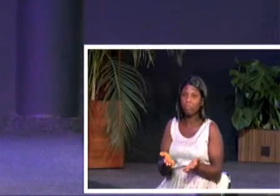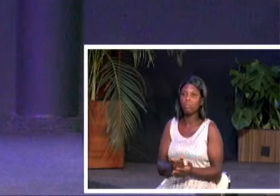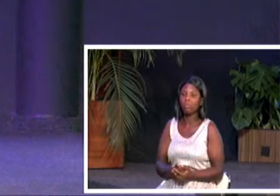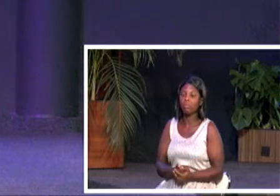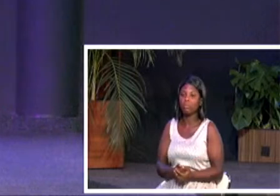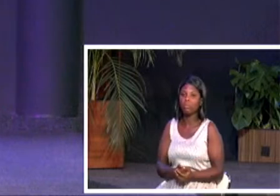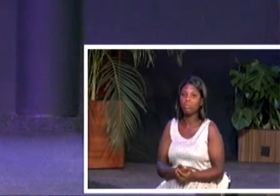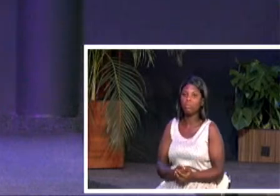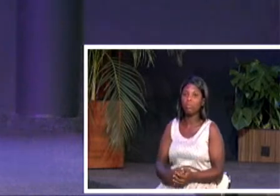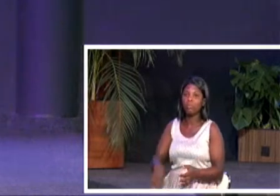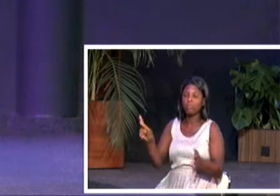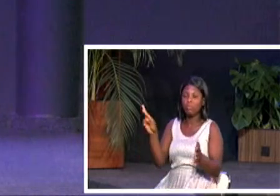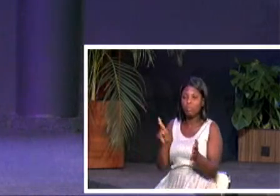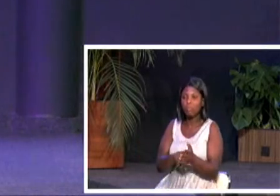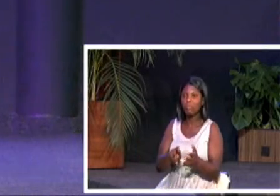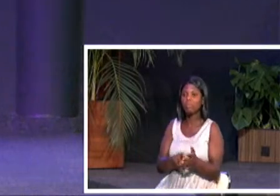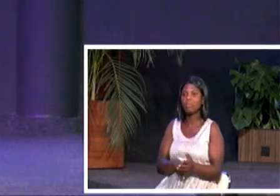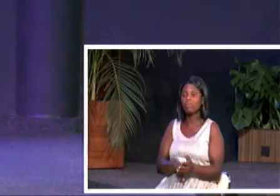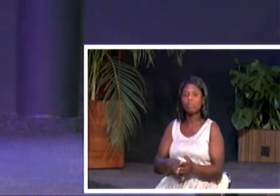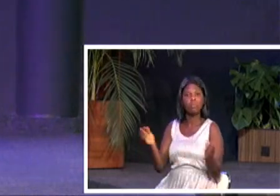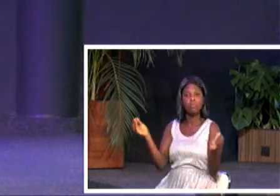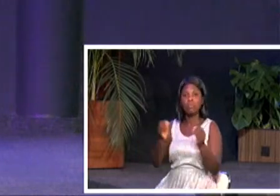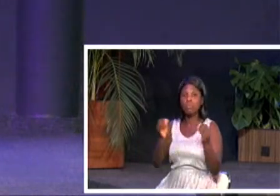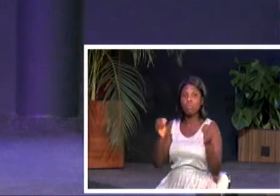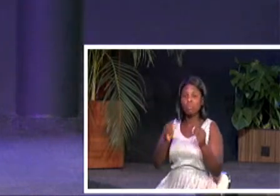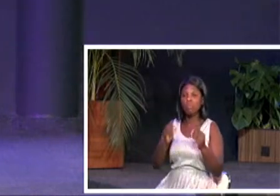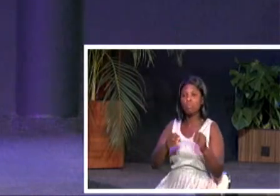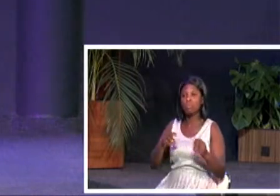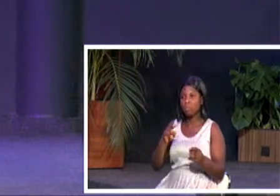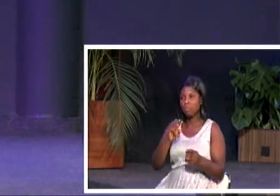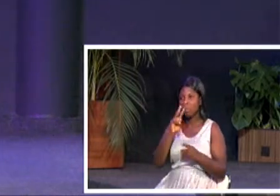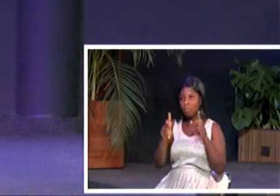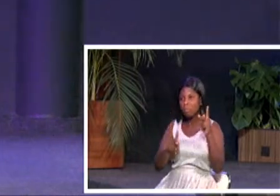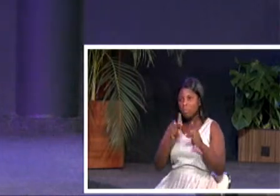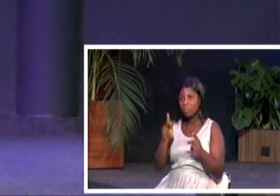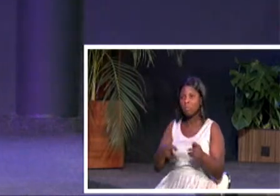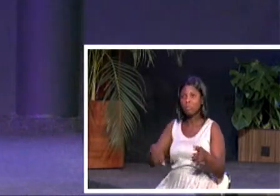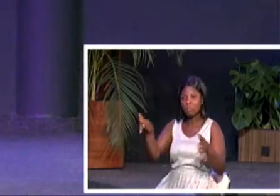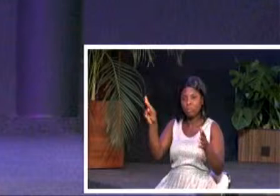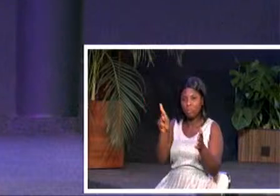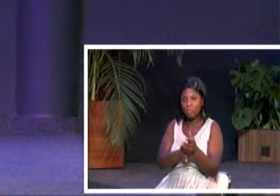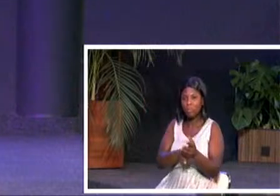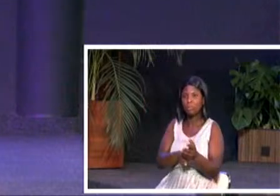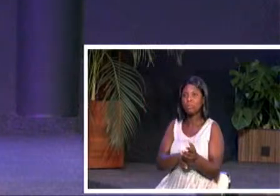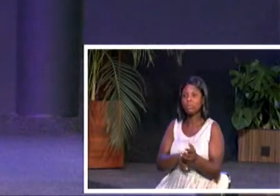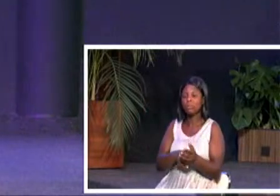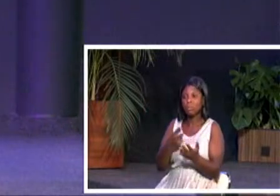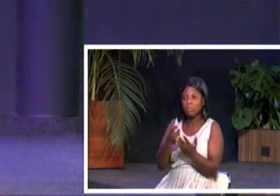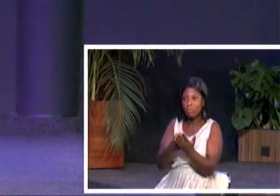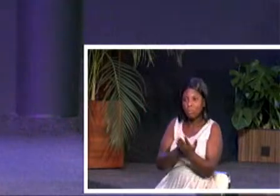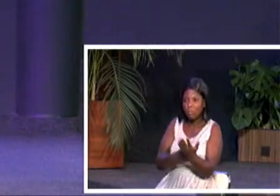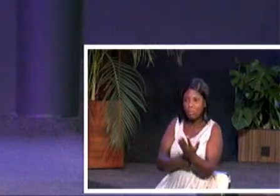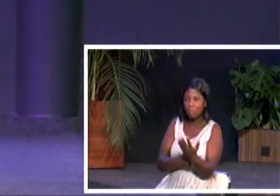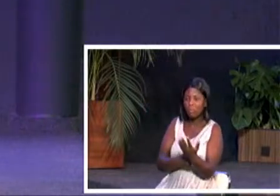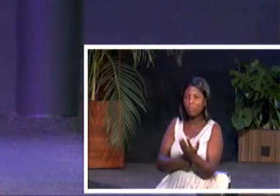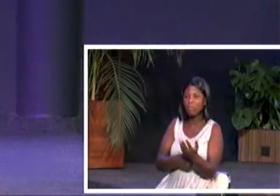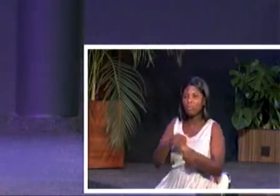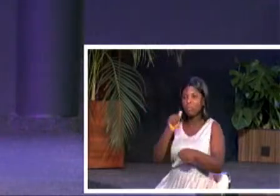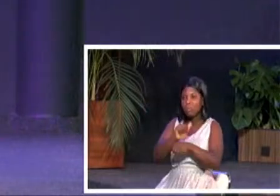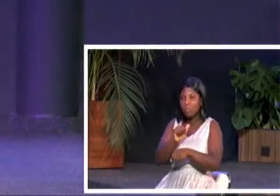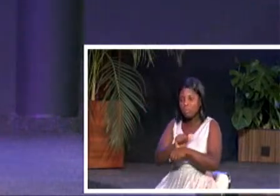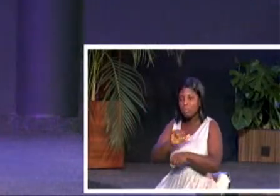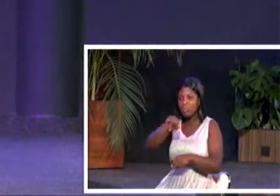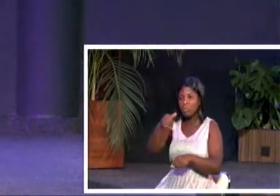recorded incredible numbers of people coming in to discuss job readiness,